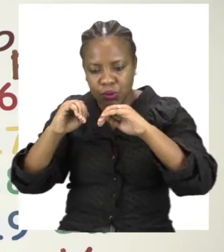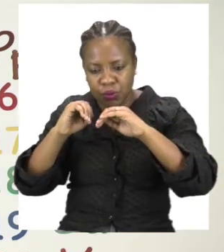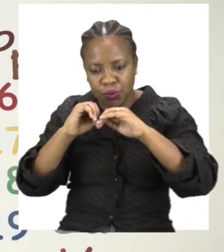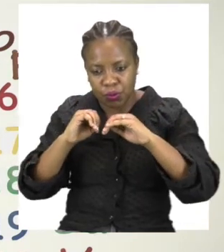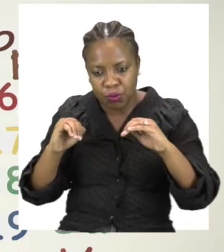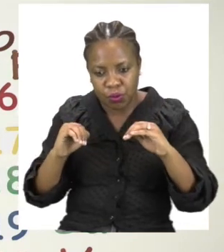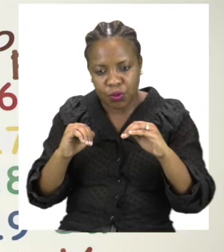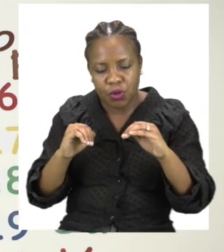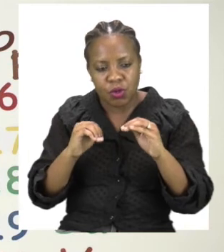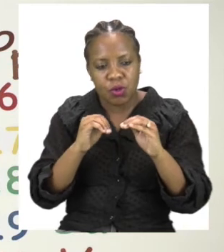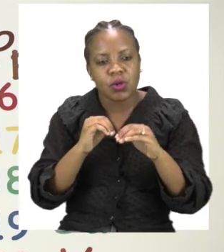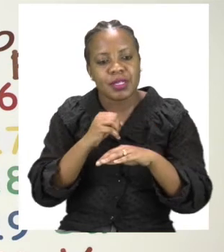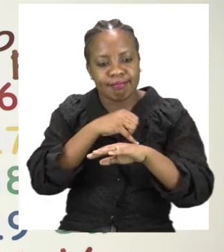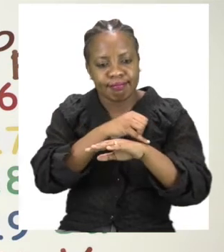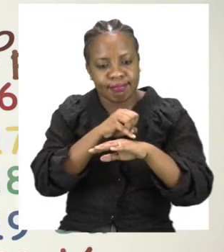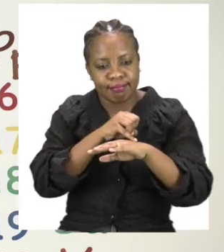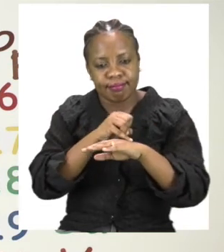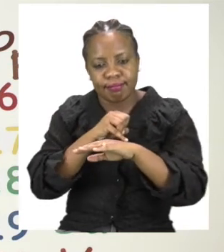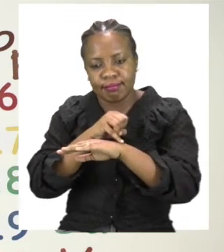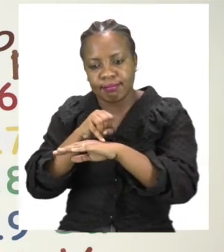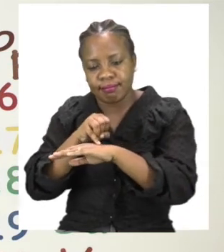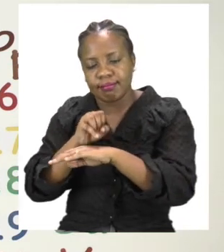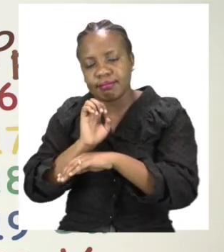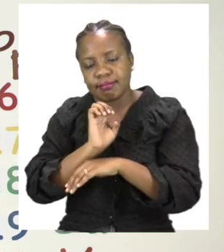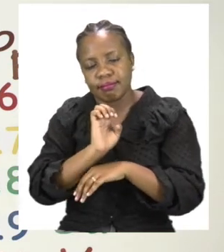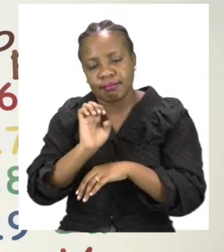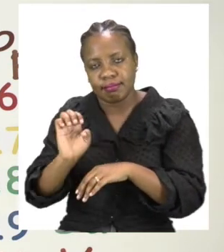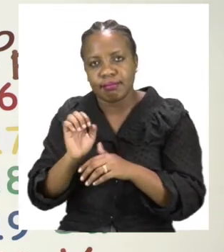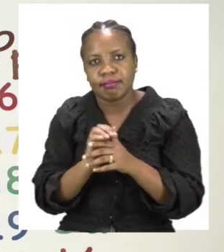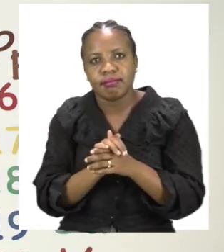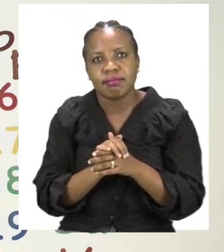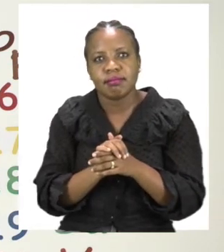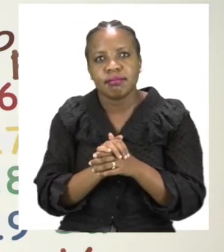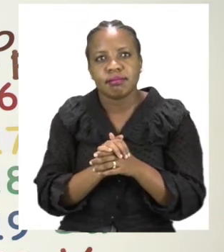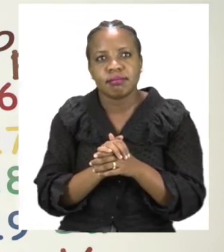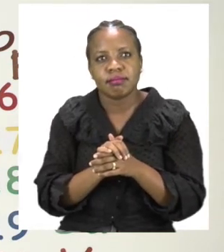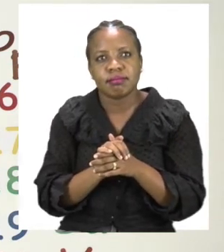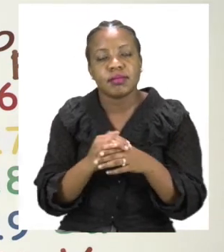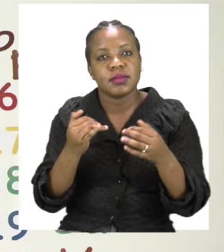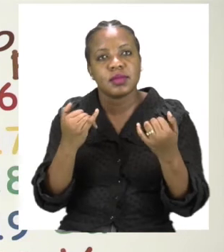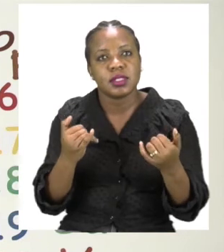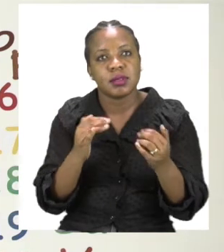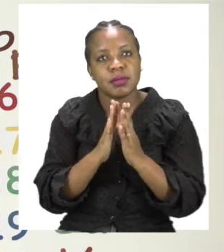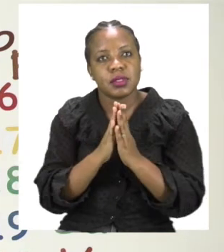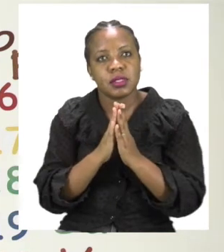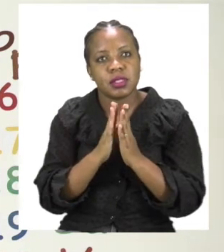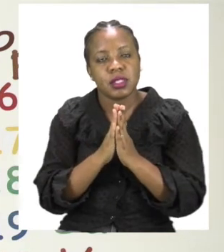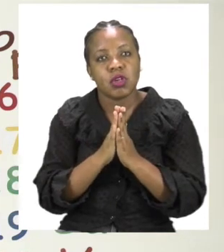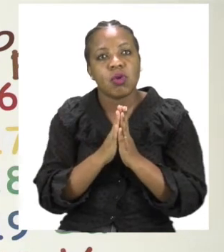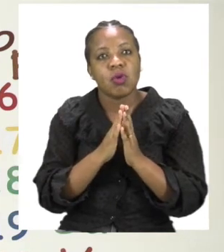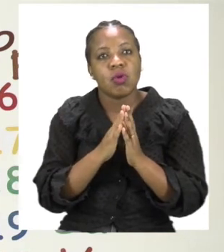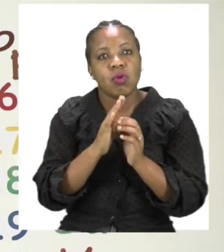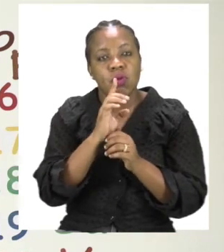first thing that we will do is put our 1 for hundreds. So there we are,